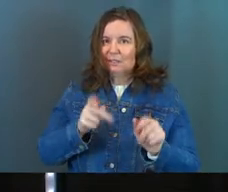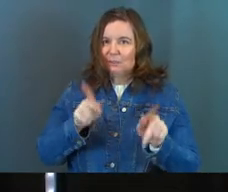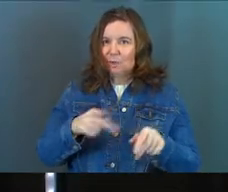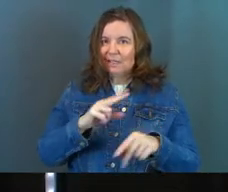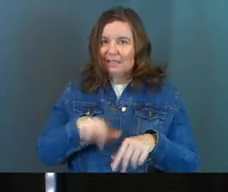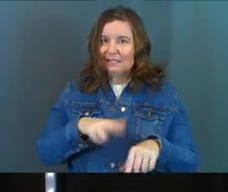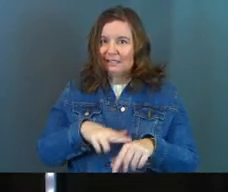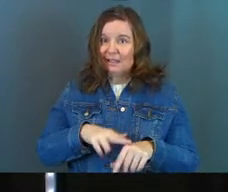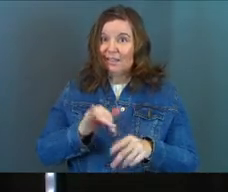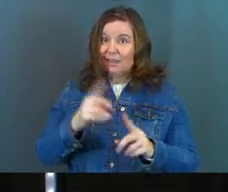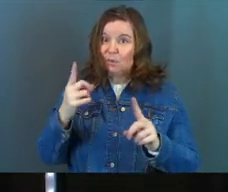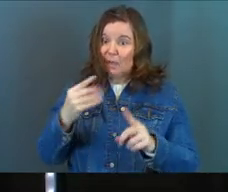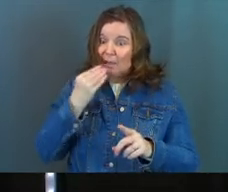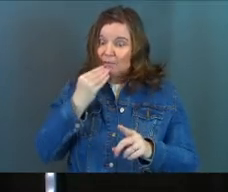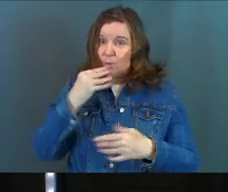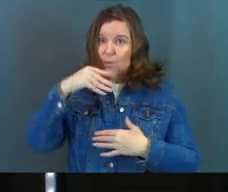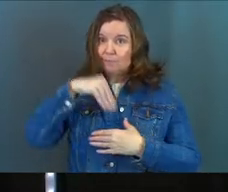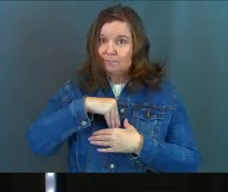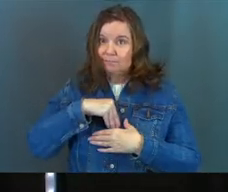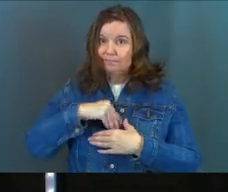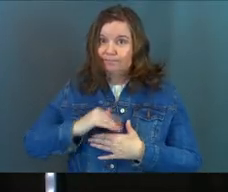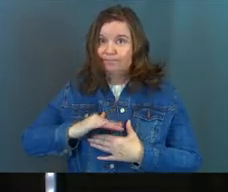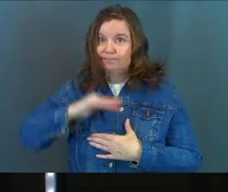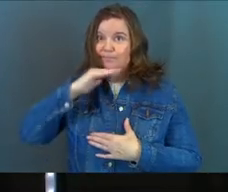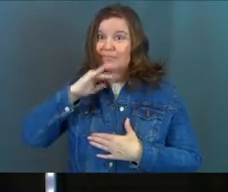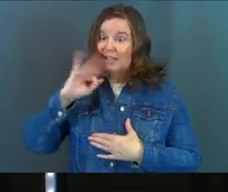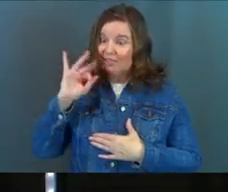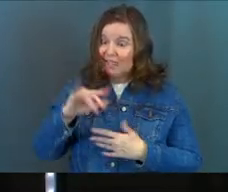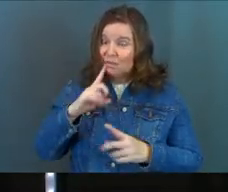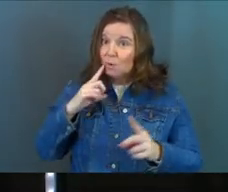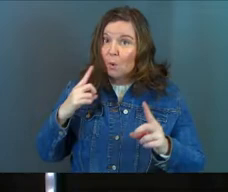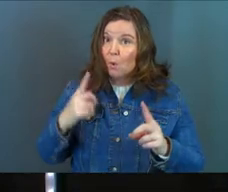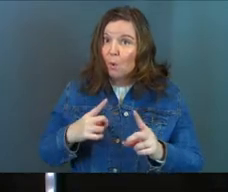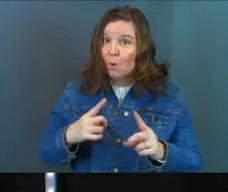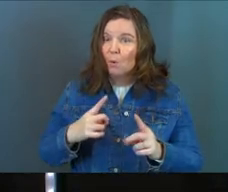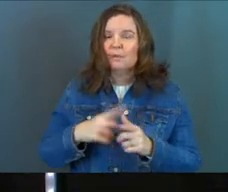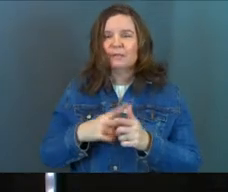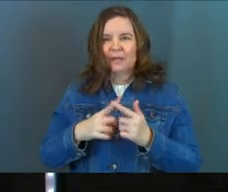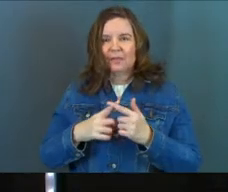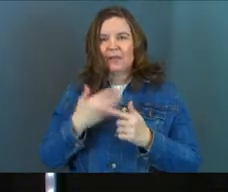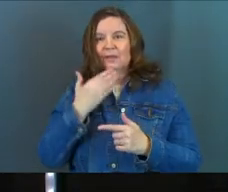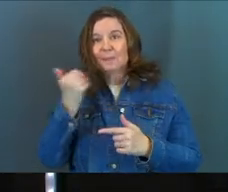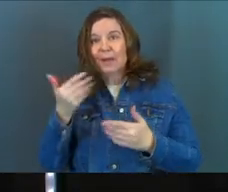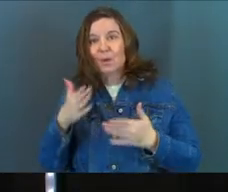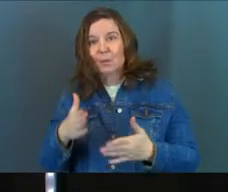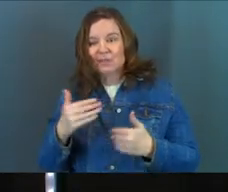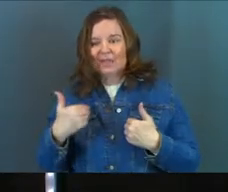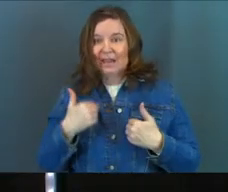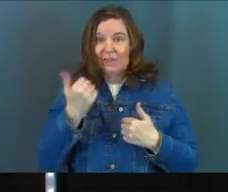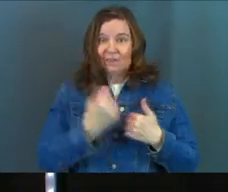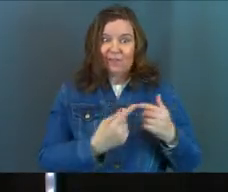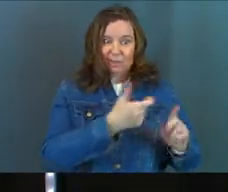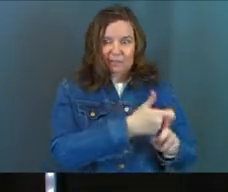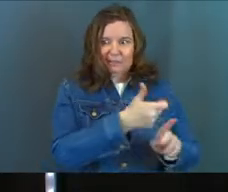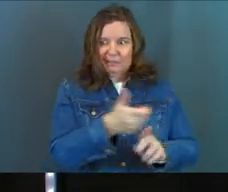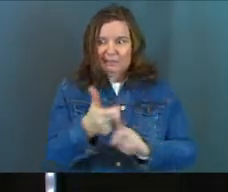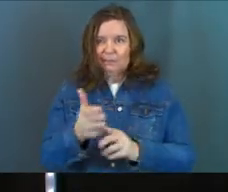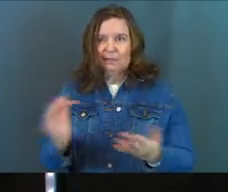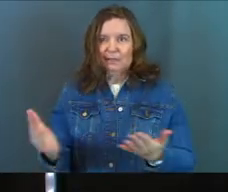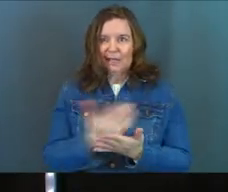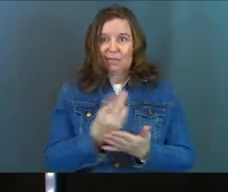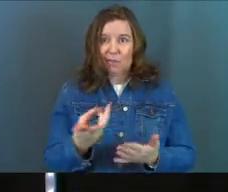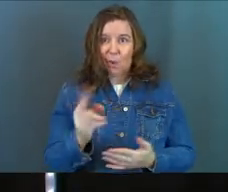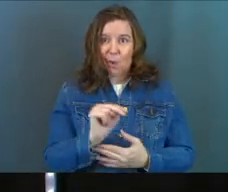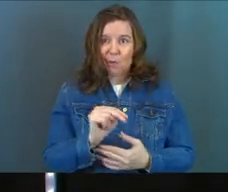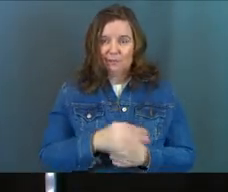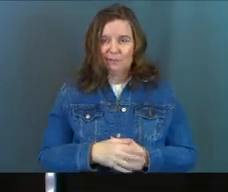nation and getting food into their mouths, if that's the goal, there's a better way than having everybody gather their own.